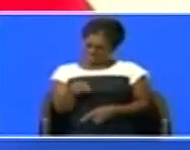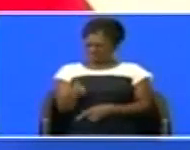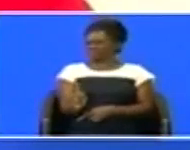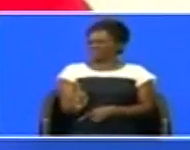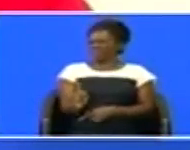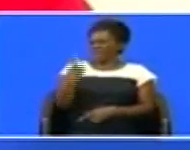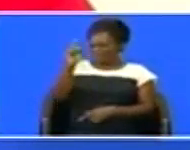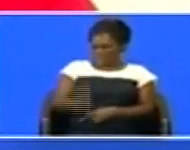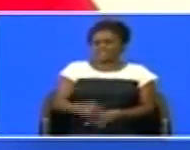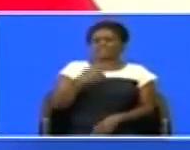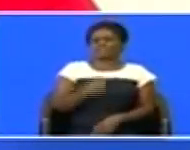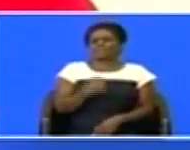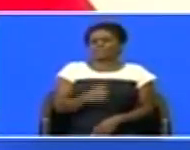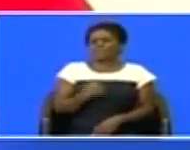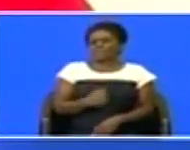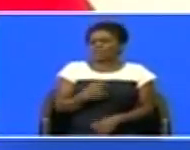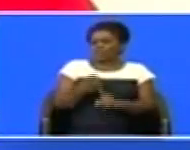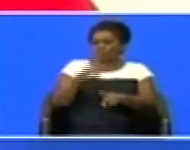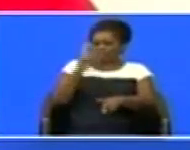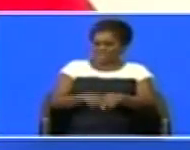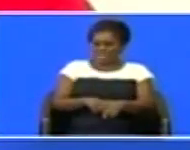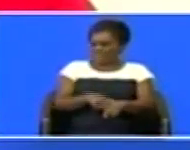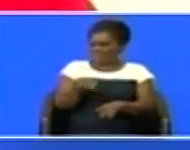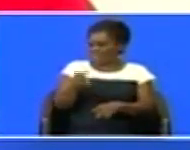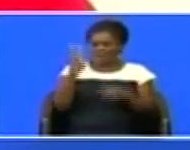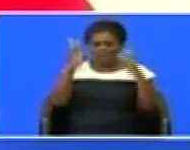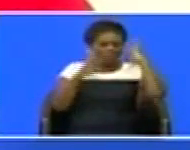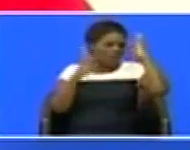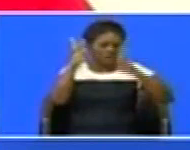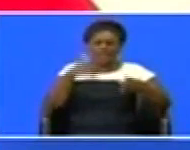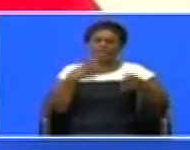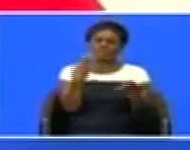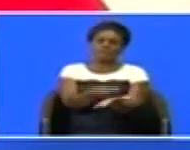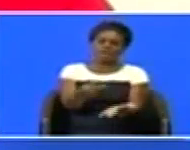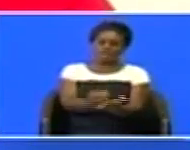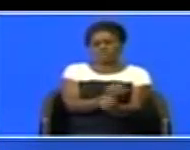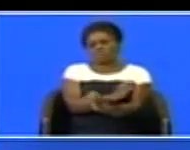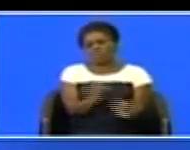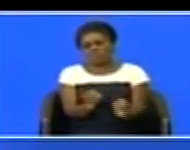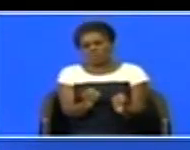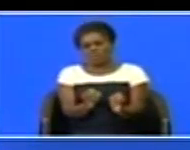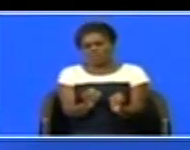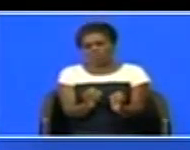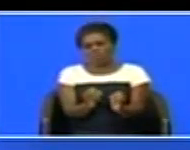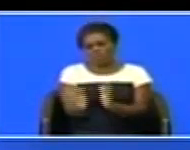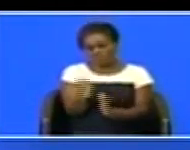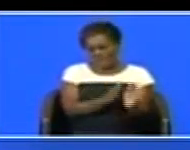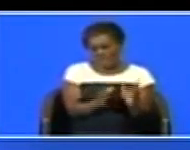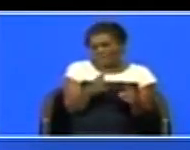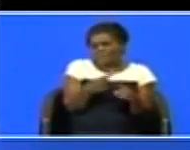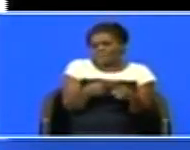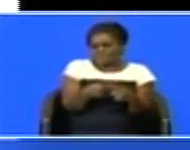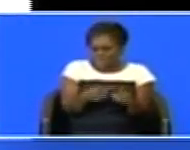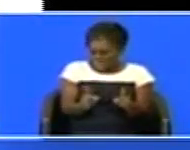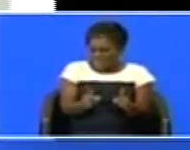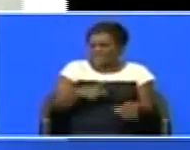they have to do a surgery. So from that time, we were just like, okay, we'll go and organize ourselves. But good